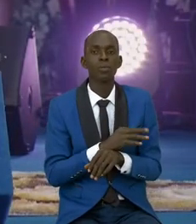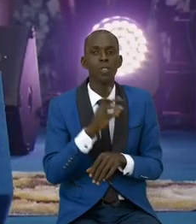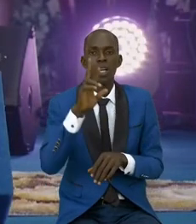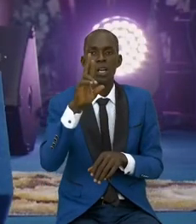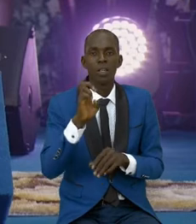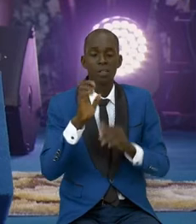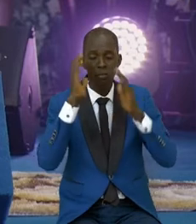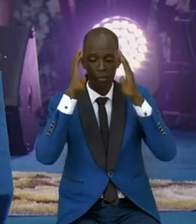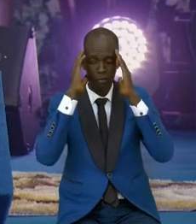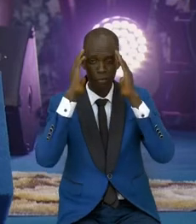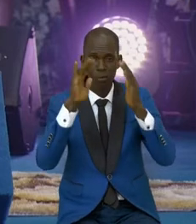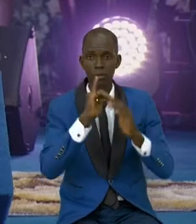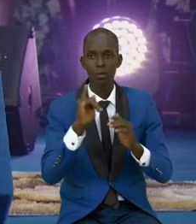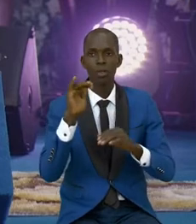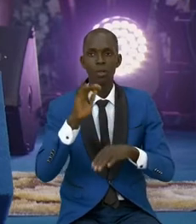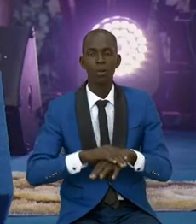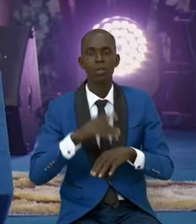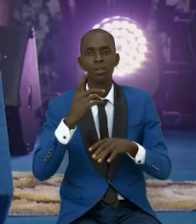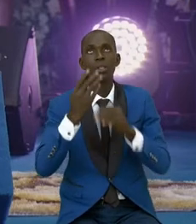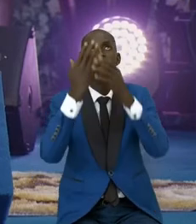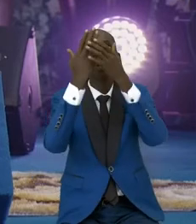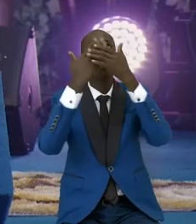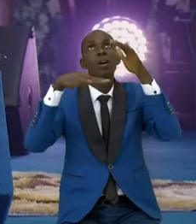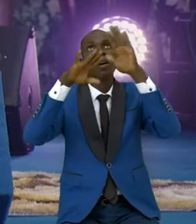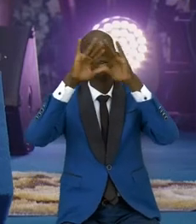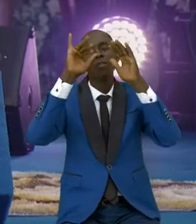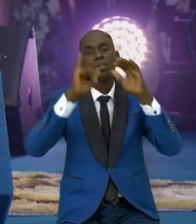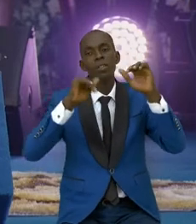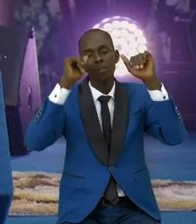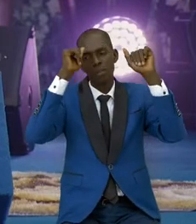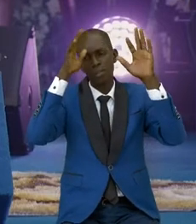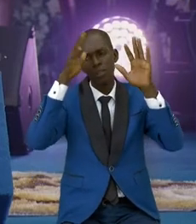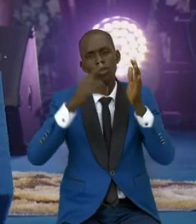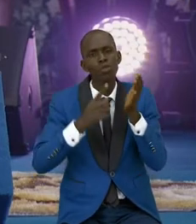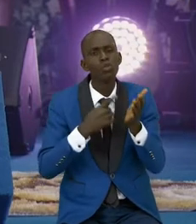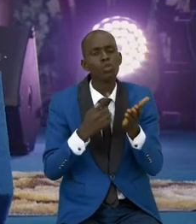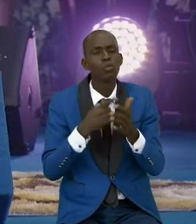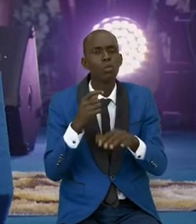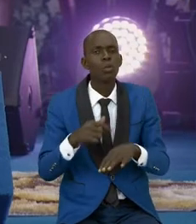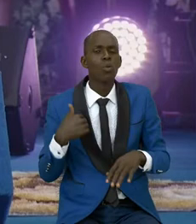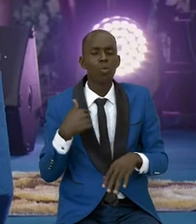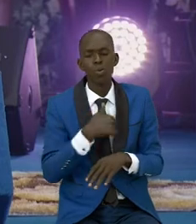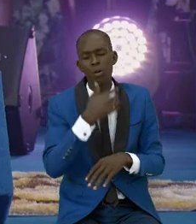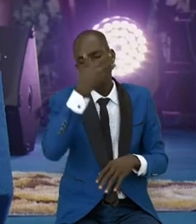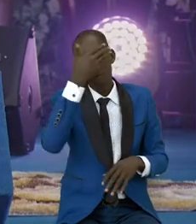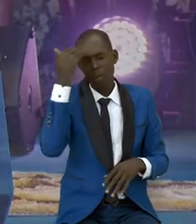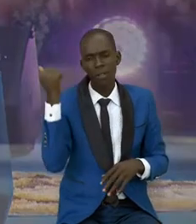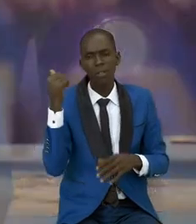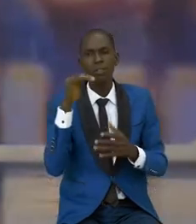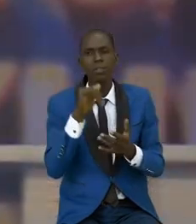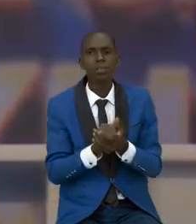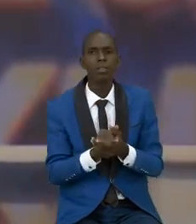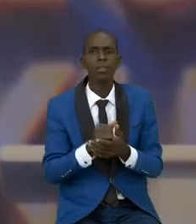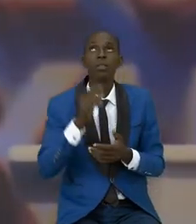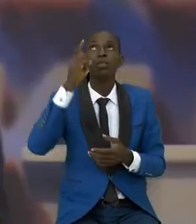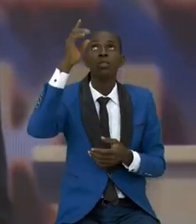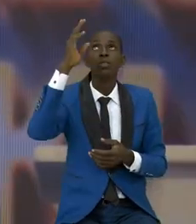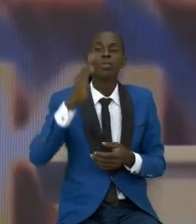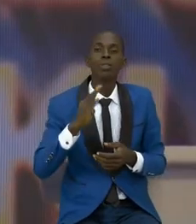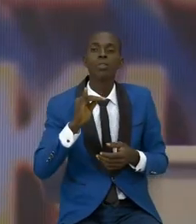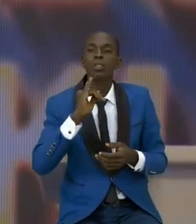refocusing on the Heavenly Father. Sometimes we forget that God is